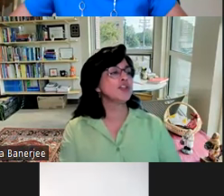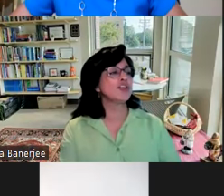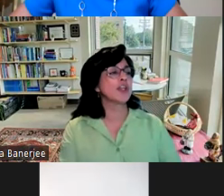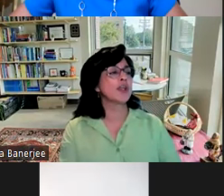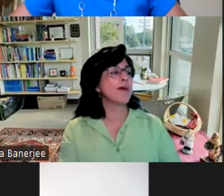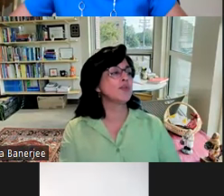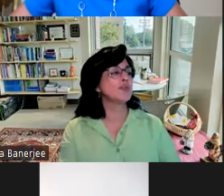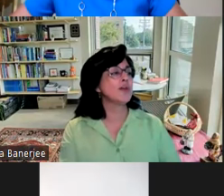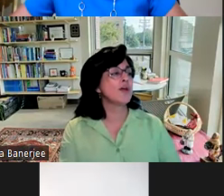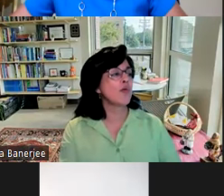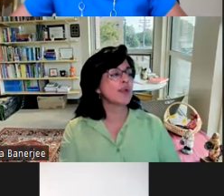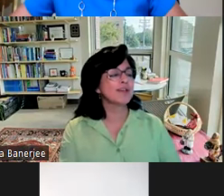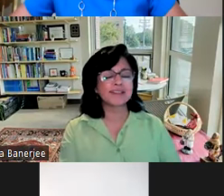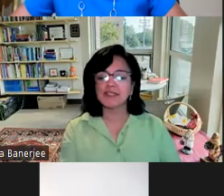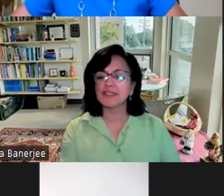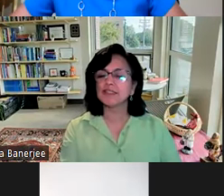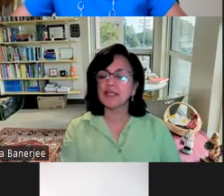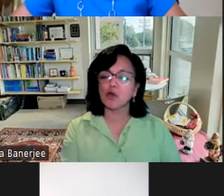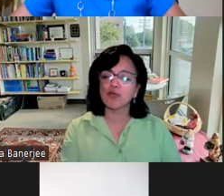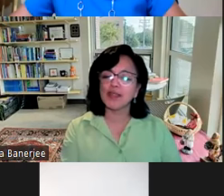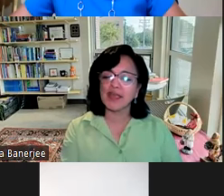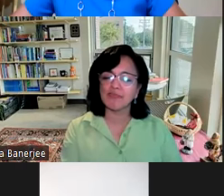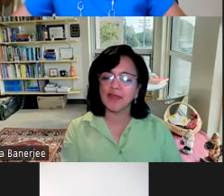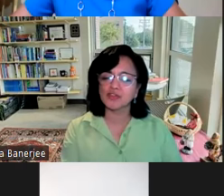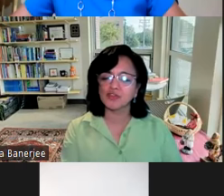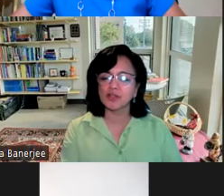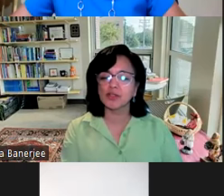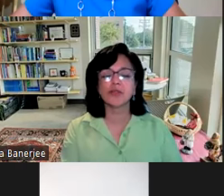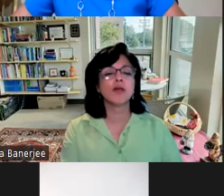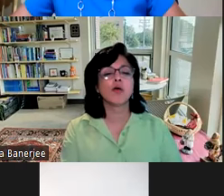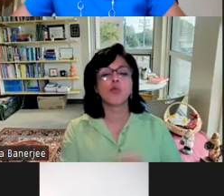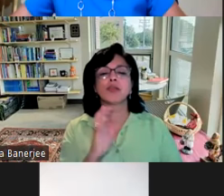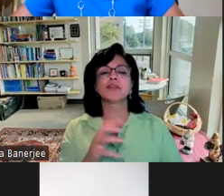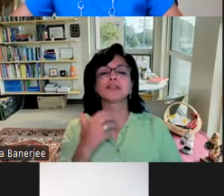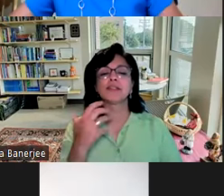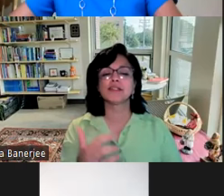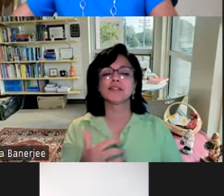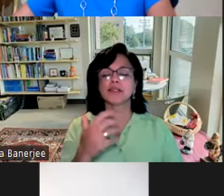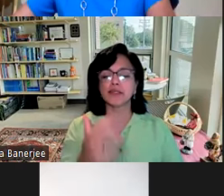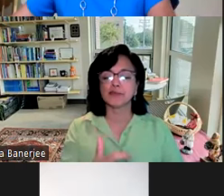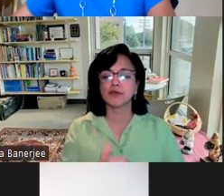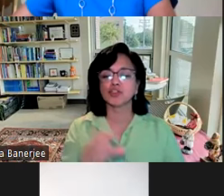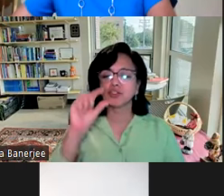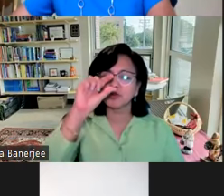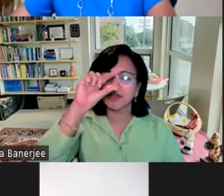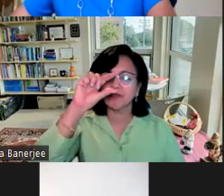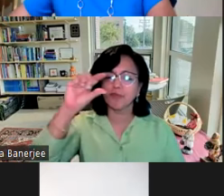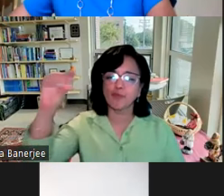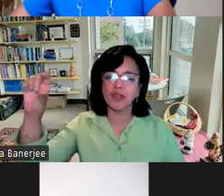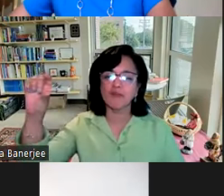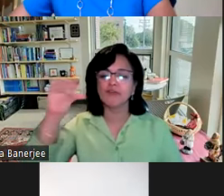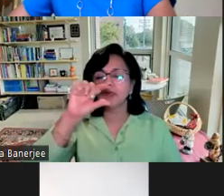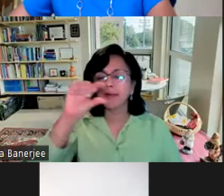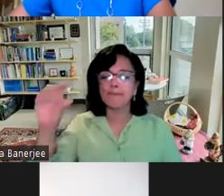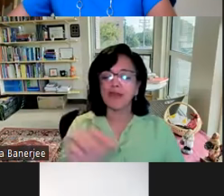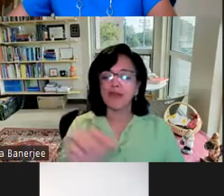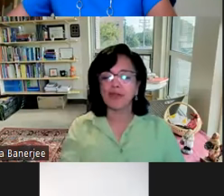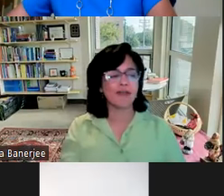you're talking about what are the skills they already have mastered? What are the skills that are emerging? So you'll have a